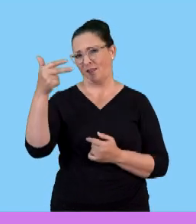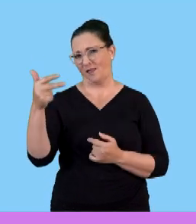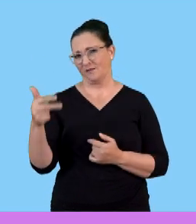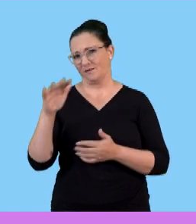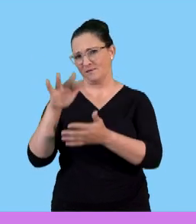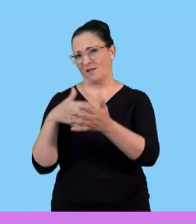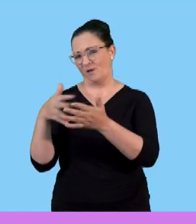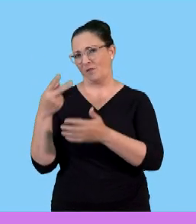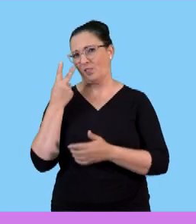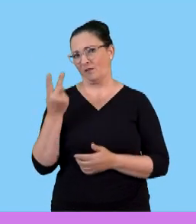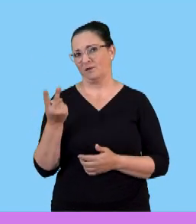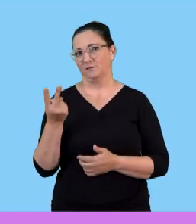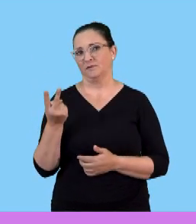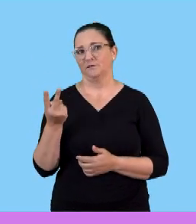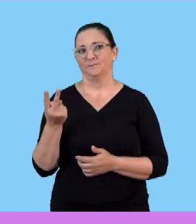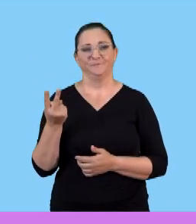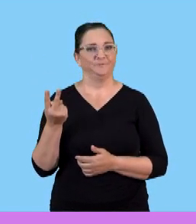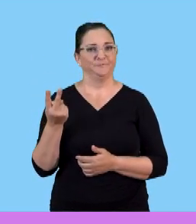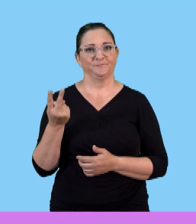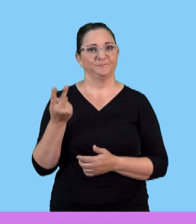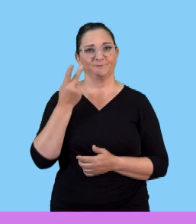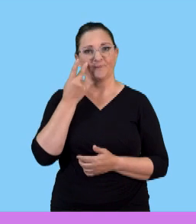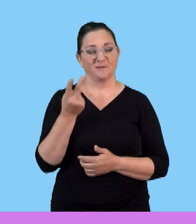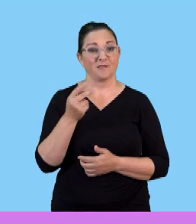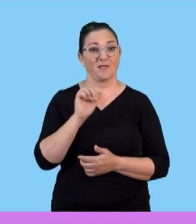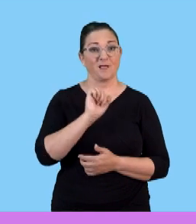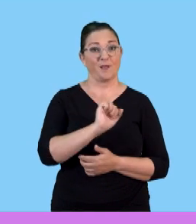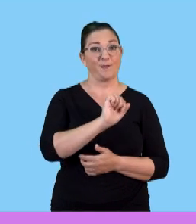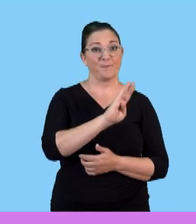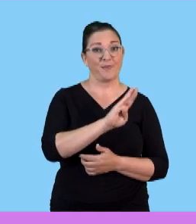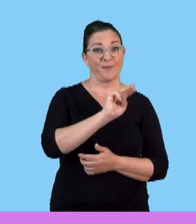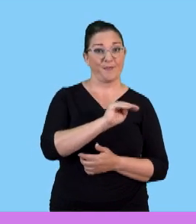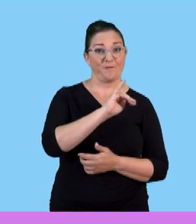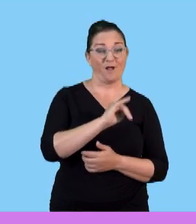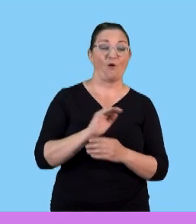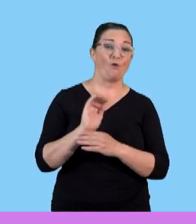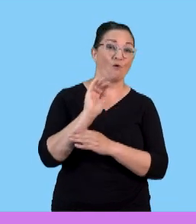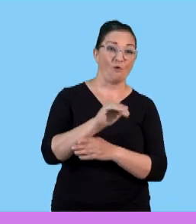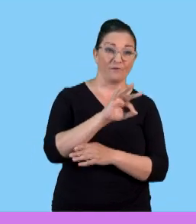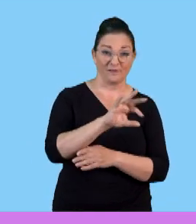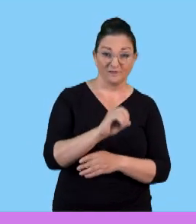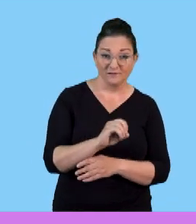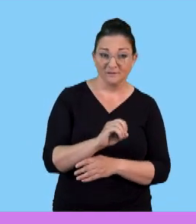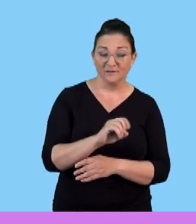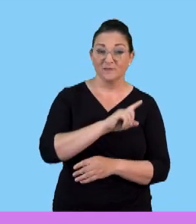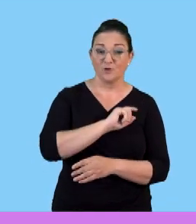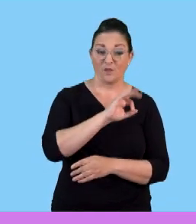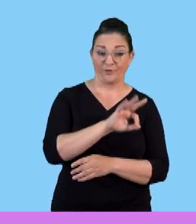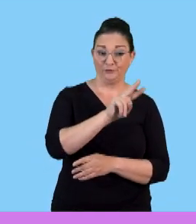my classification table, I will again see that her BMI is more than 30. We